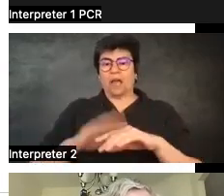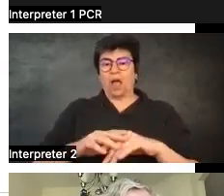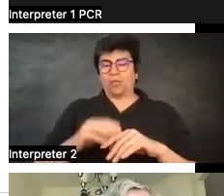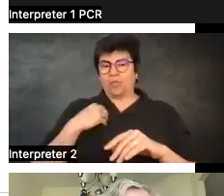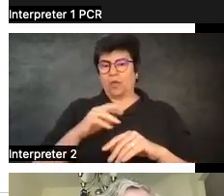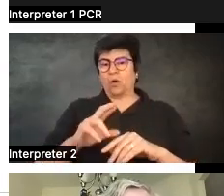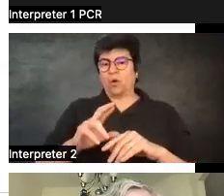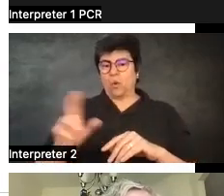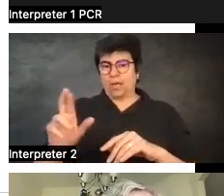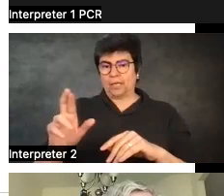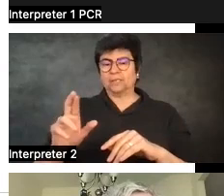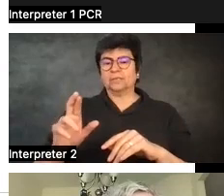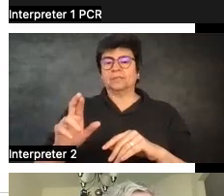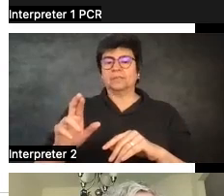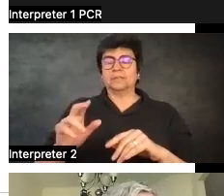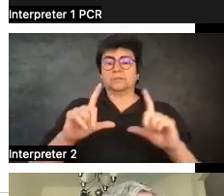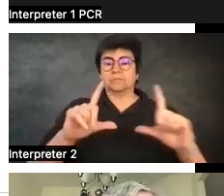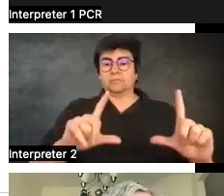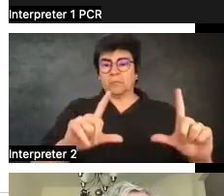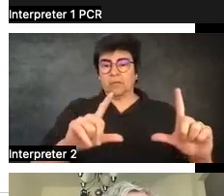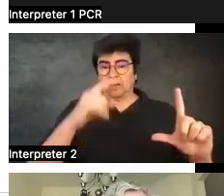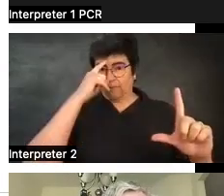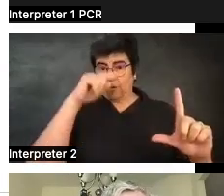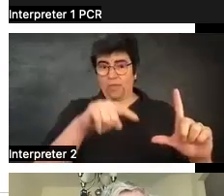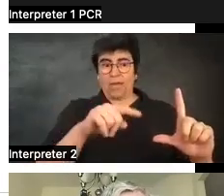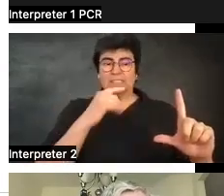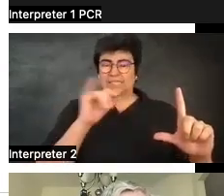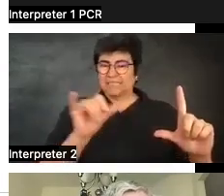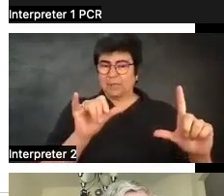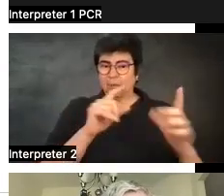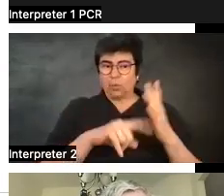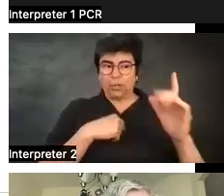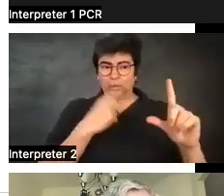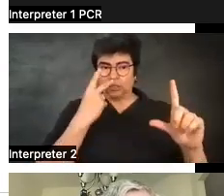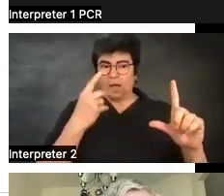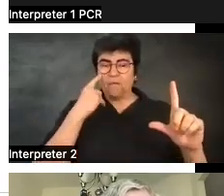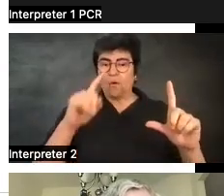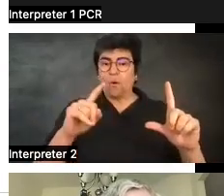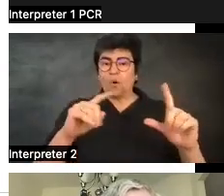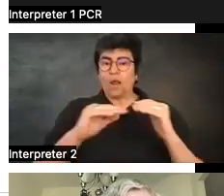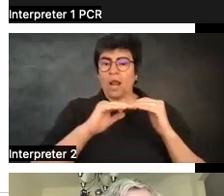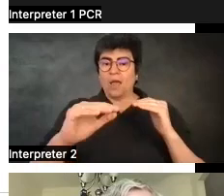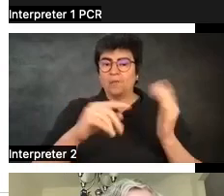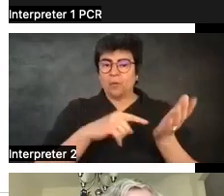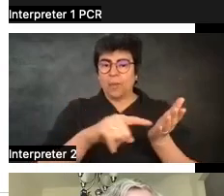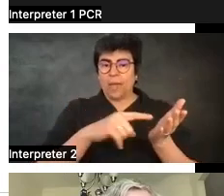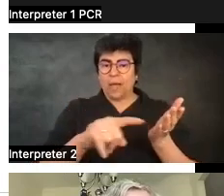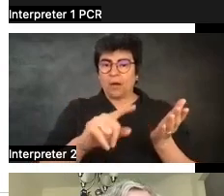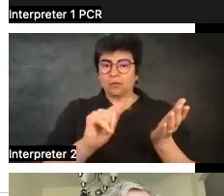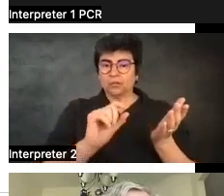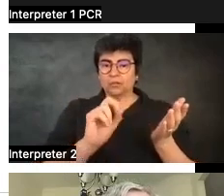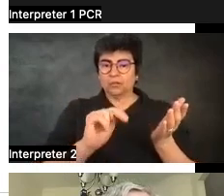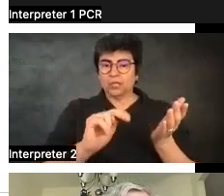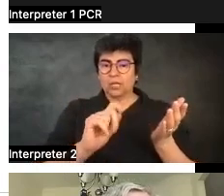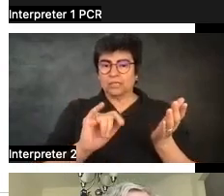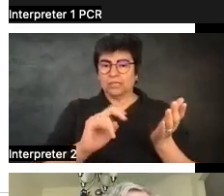is. In this case, it's similar to what you saw for the level payout tontine,